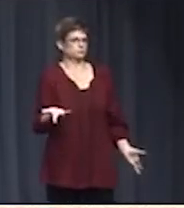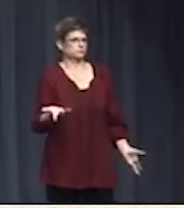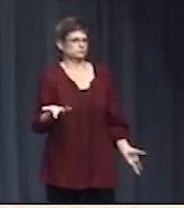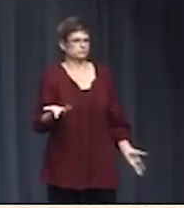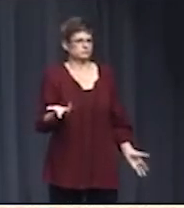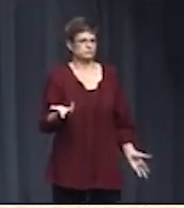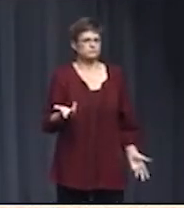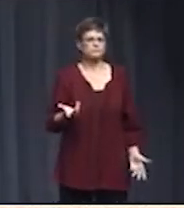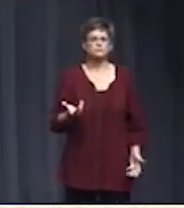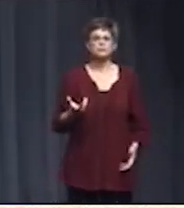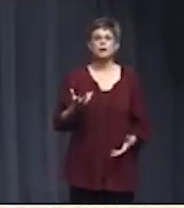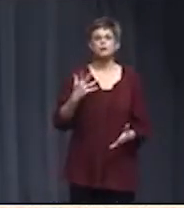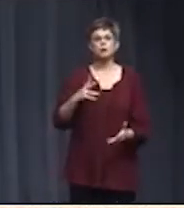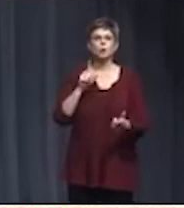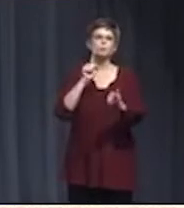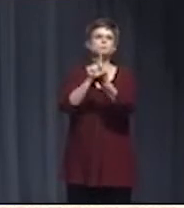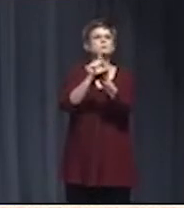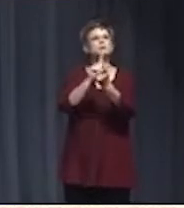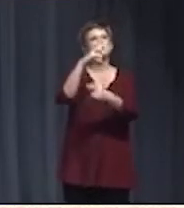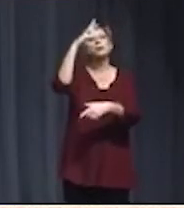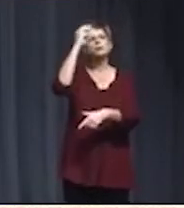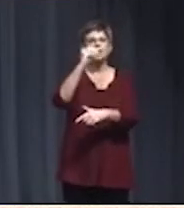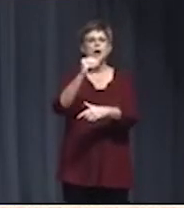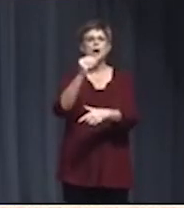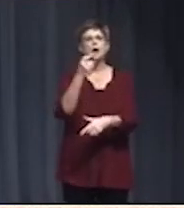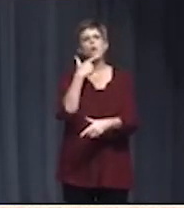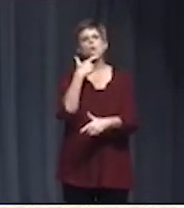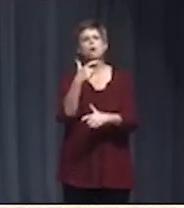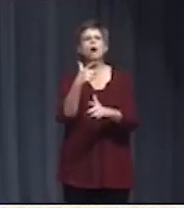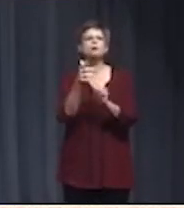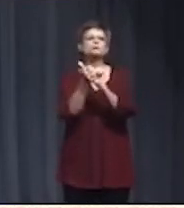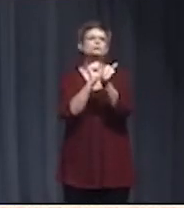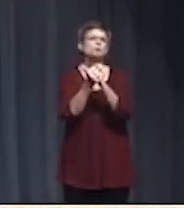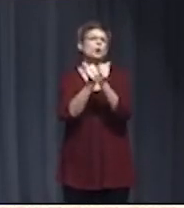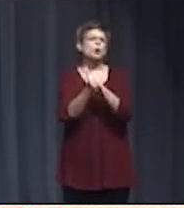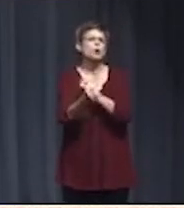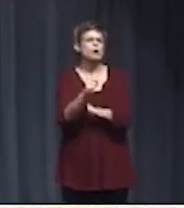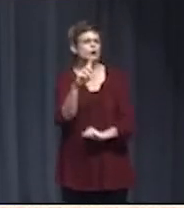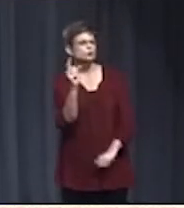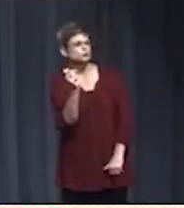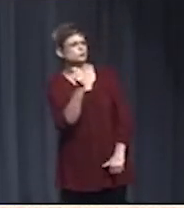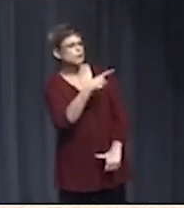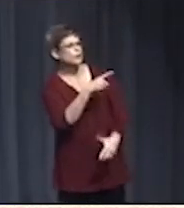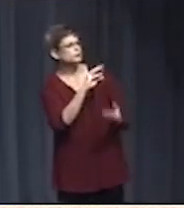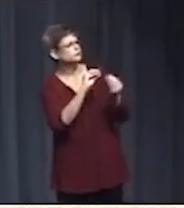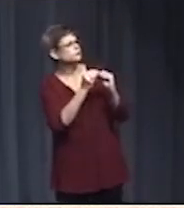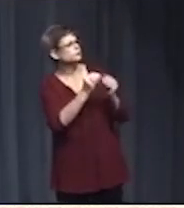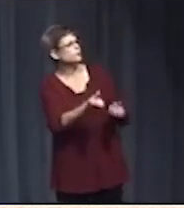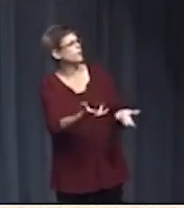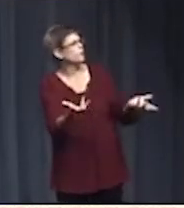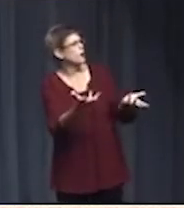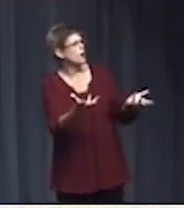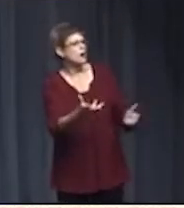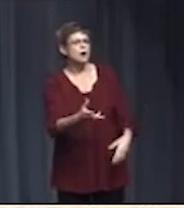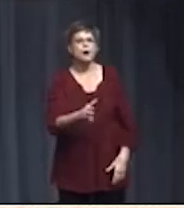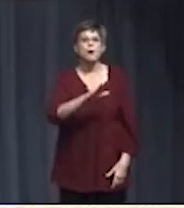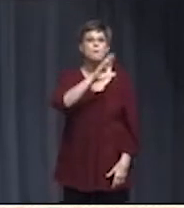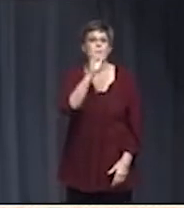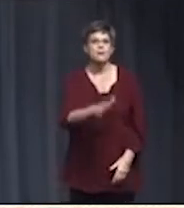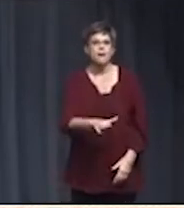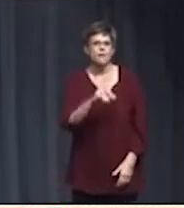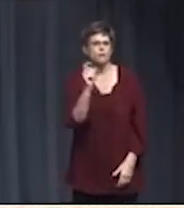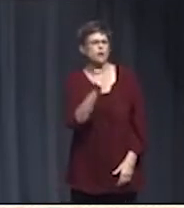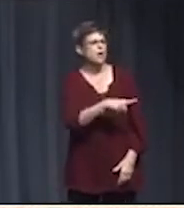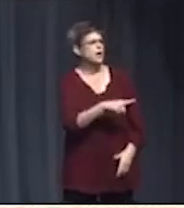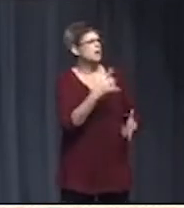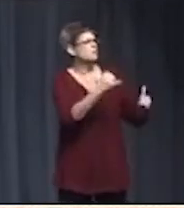When stumbling upon other guys watching a sporting event, you may ask the score of the game in progress, but you can never ask who's playing.